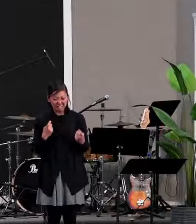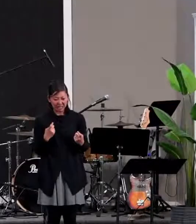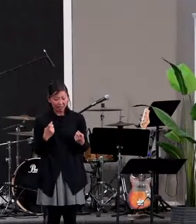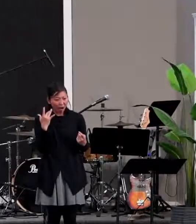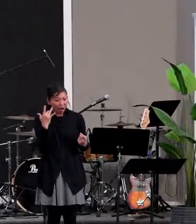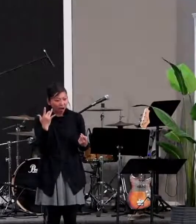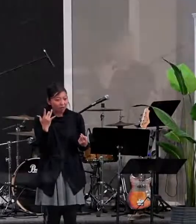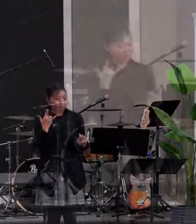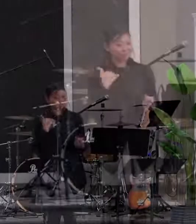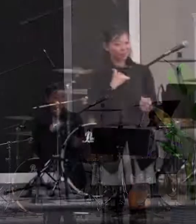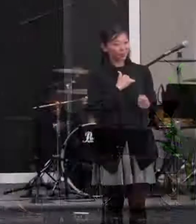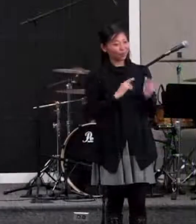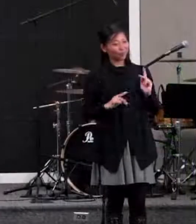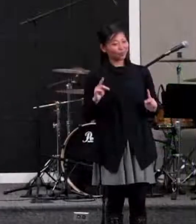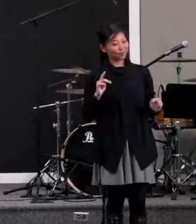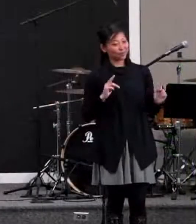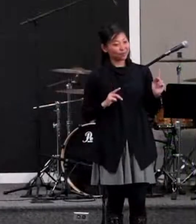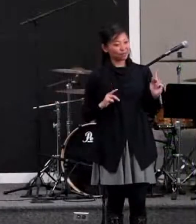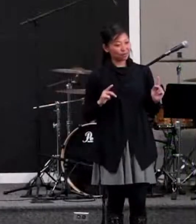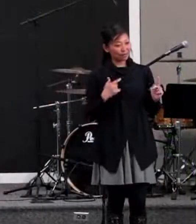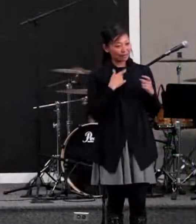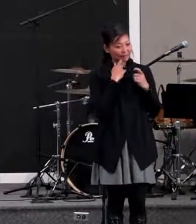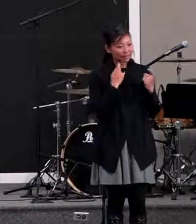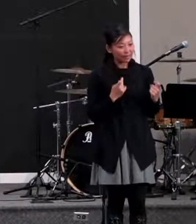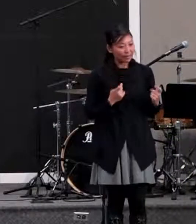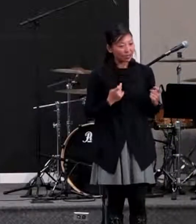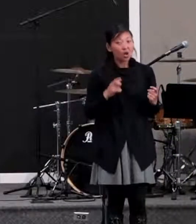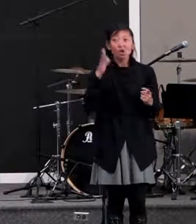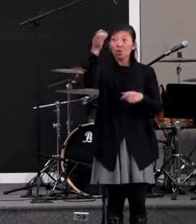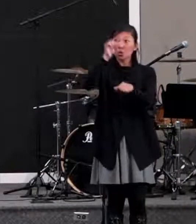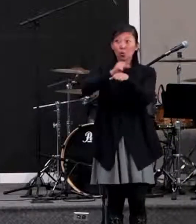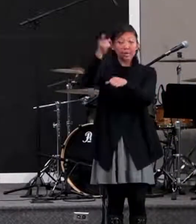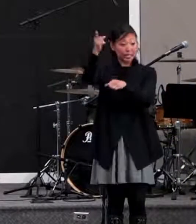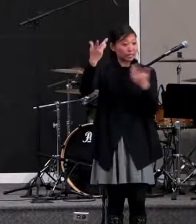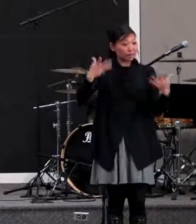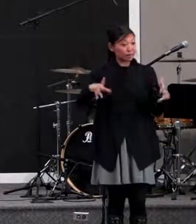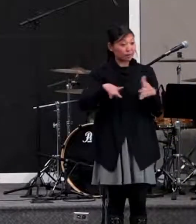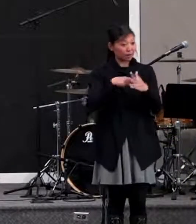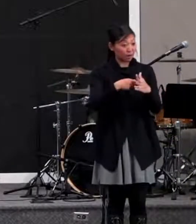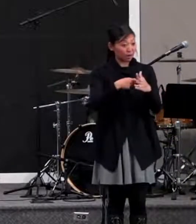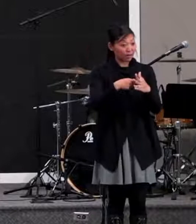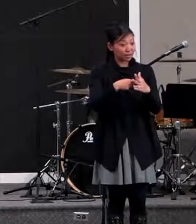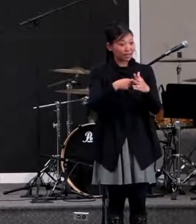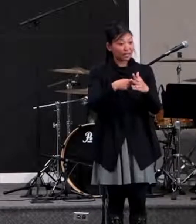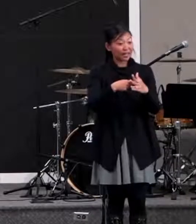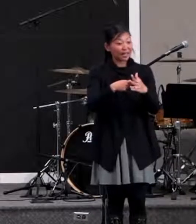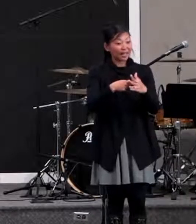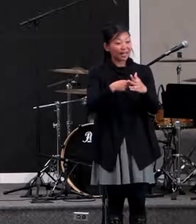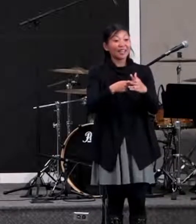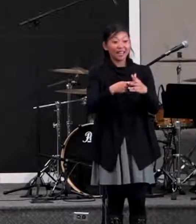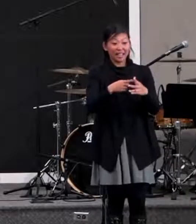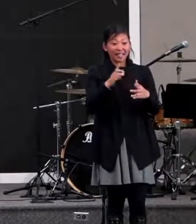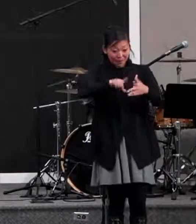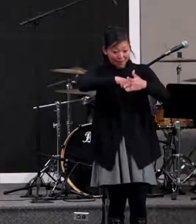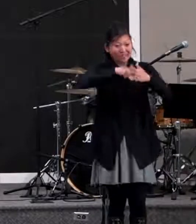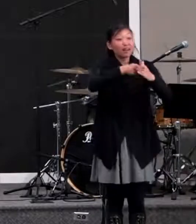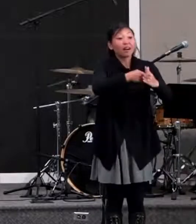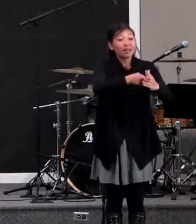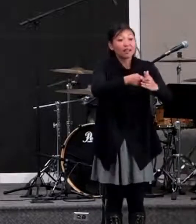here. And the work that God has begun is a glimpse, it is a taste, and it gets us to long for more, but it is not the